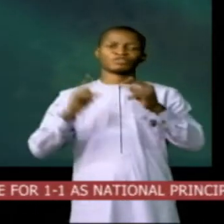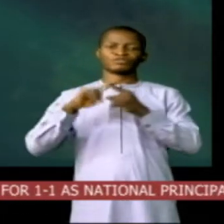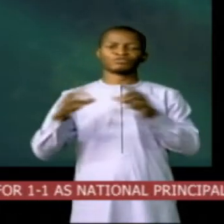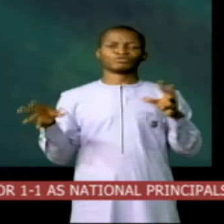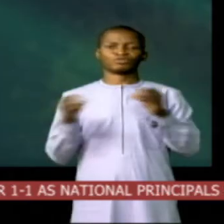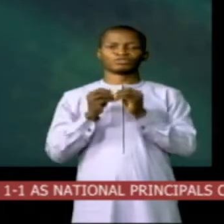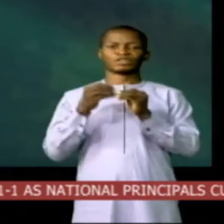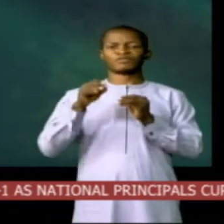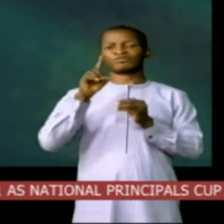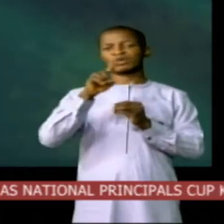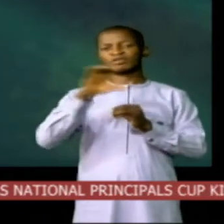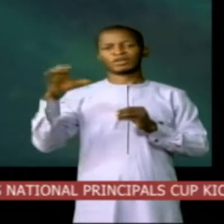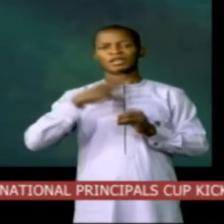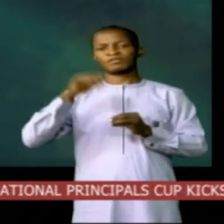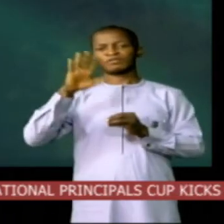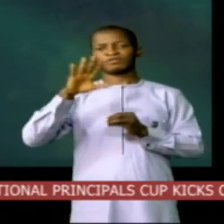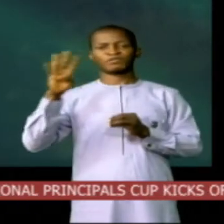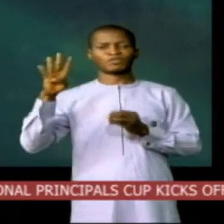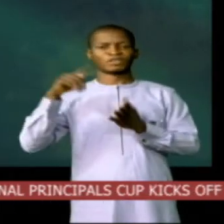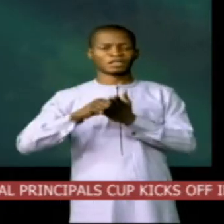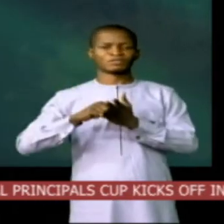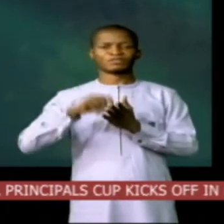to